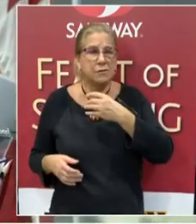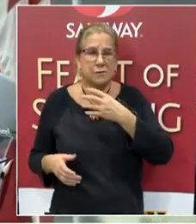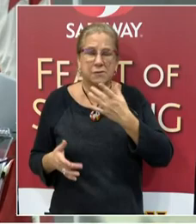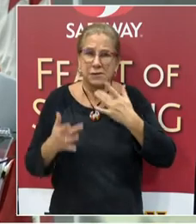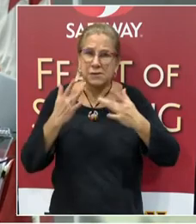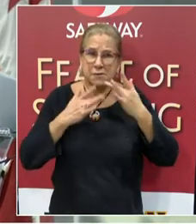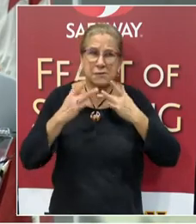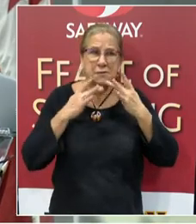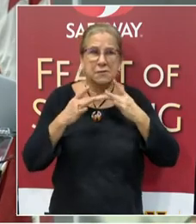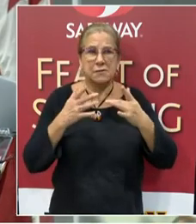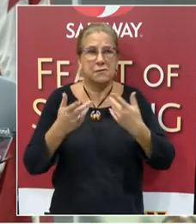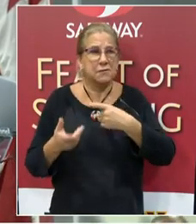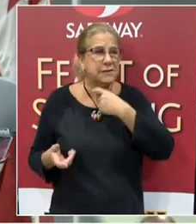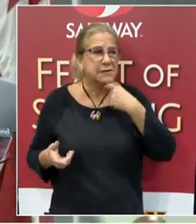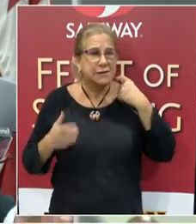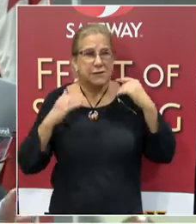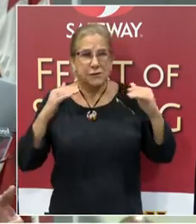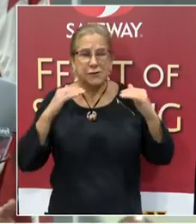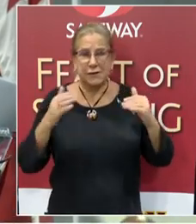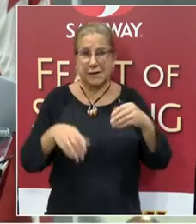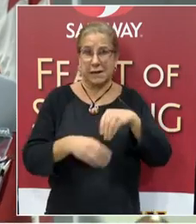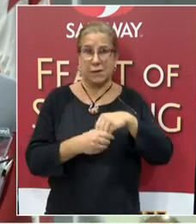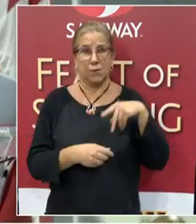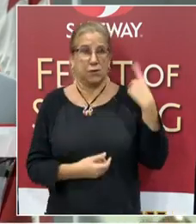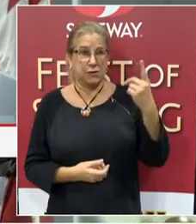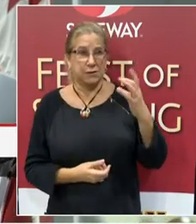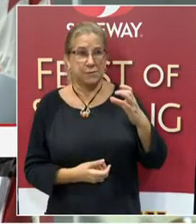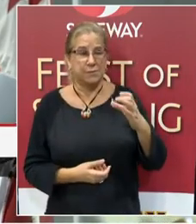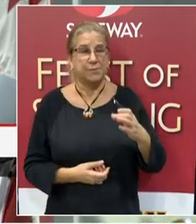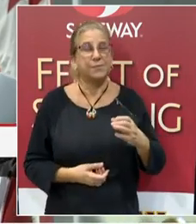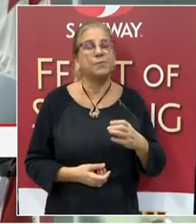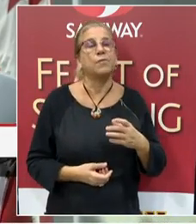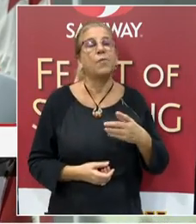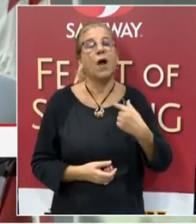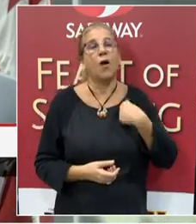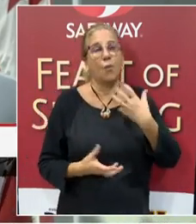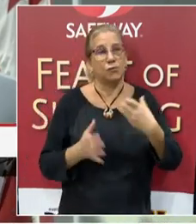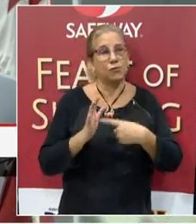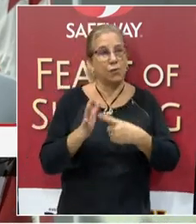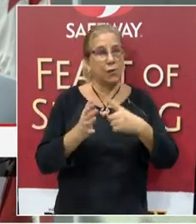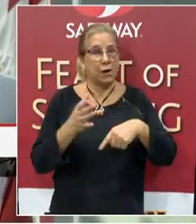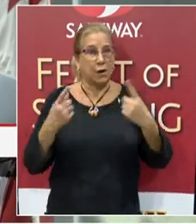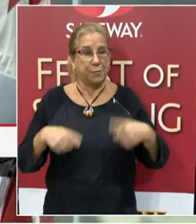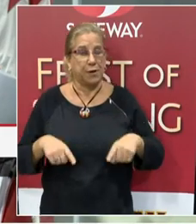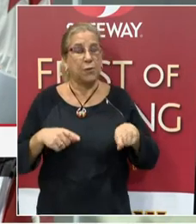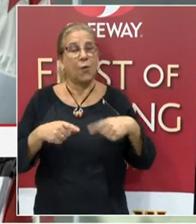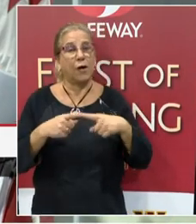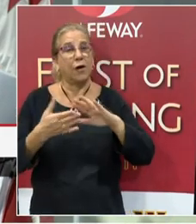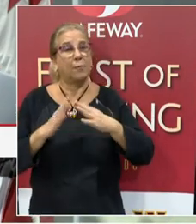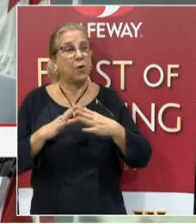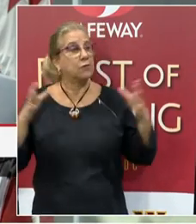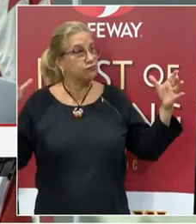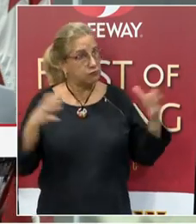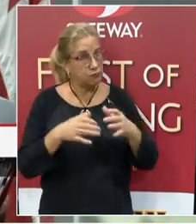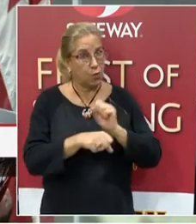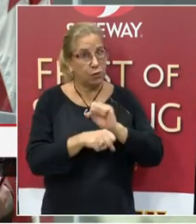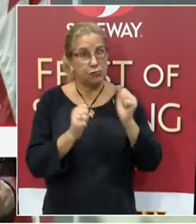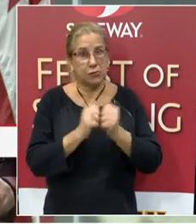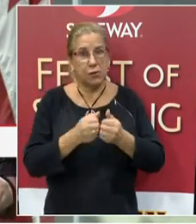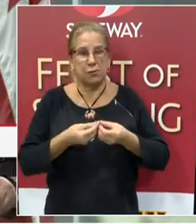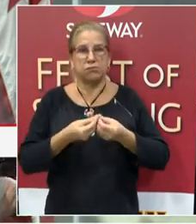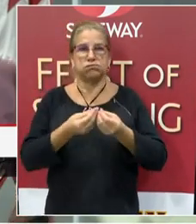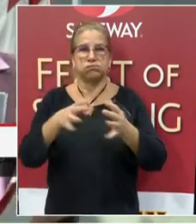and it shows what happens when community comes together to make a difference. So to Safeway and all the sponsors of this event, thank you so